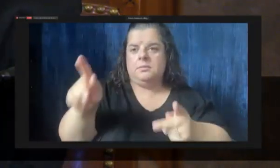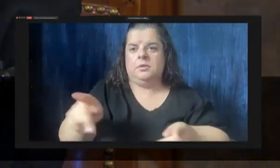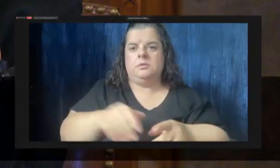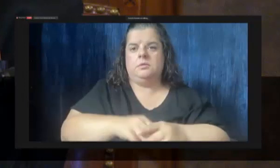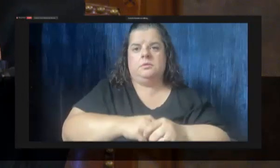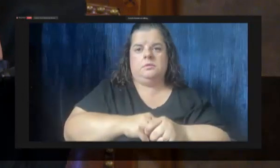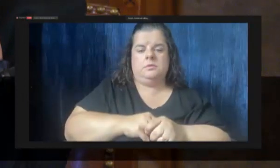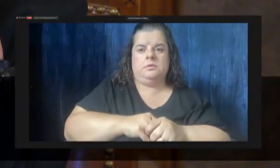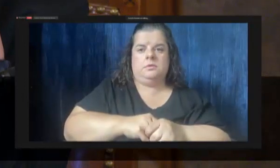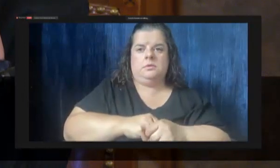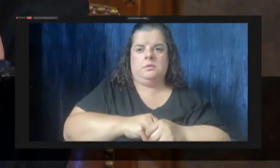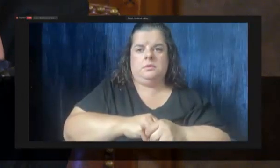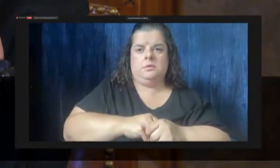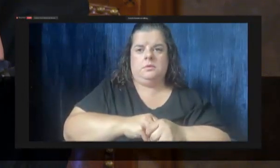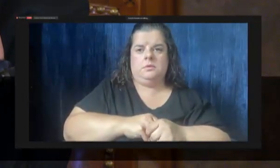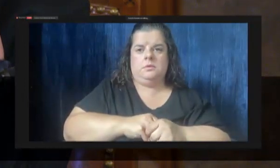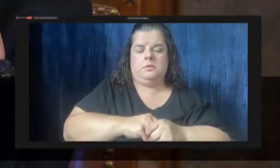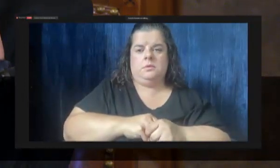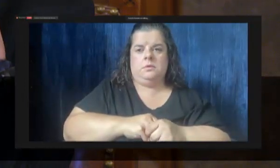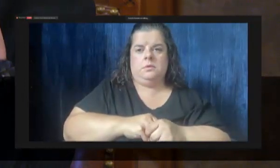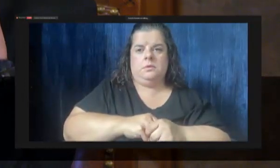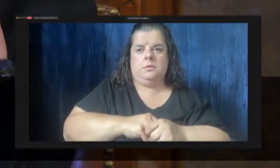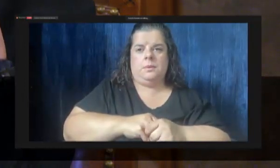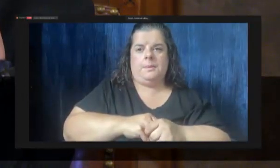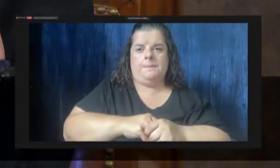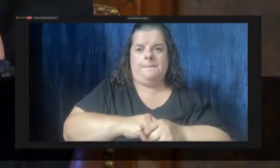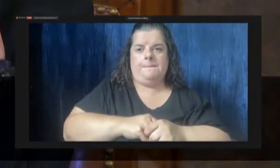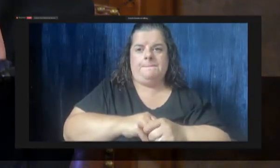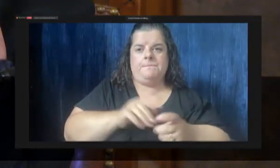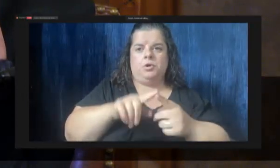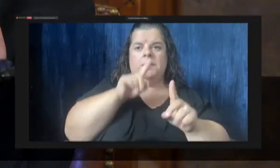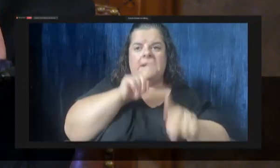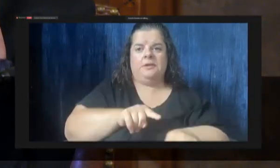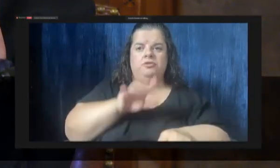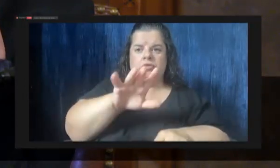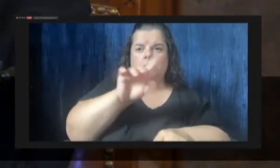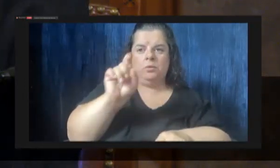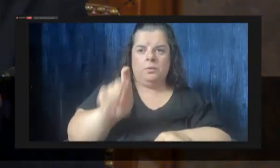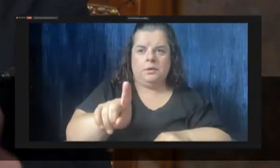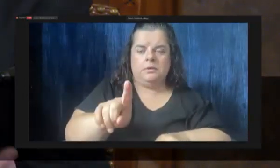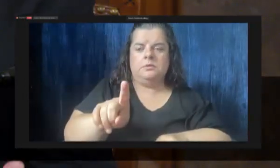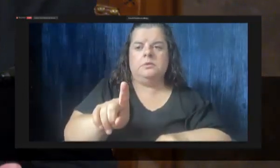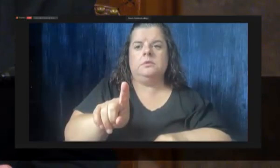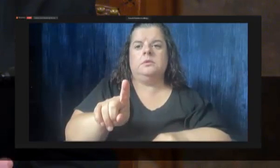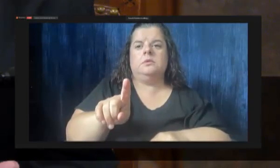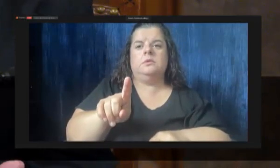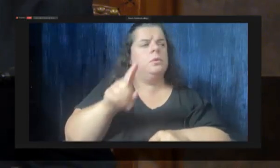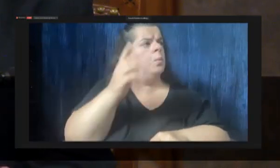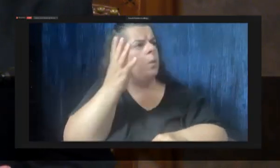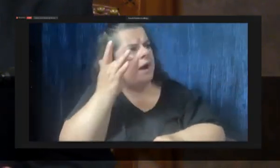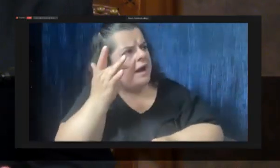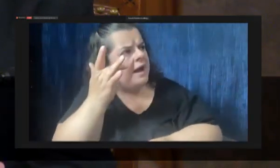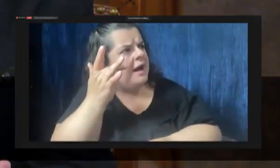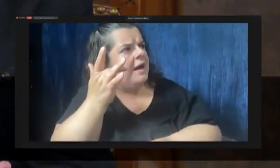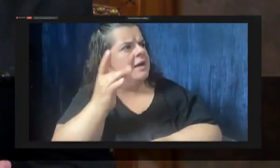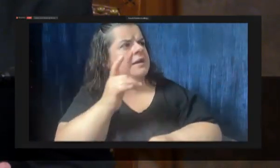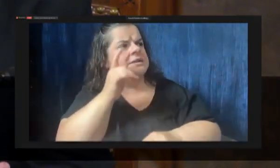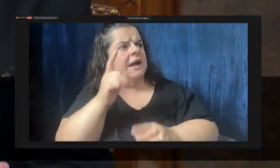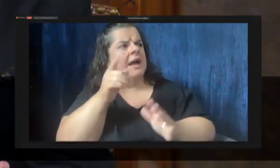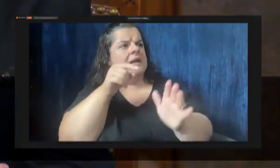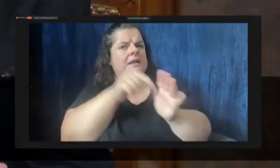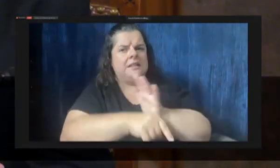group, is what, you know, to answer your question, why, well, was non-lethal considered,